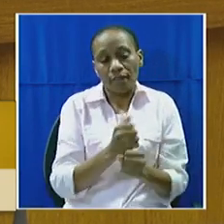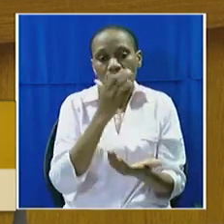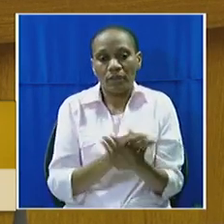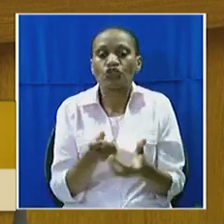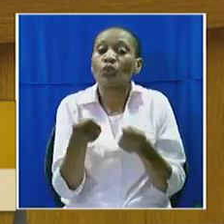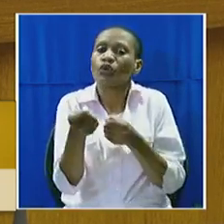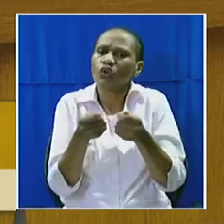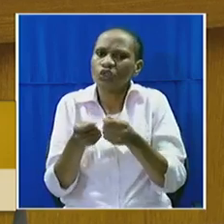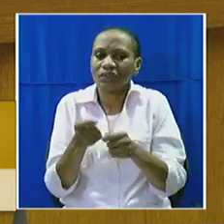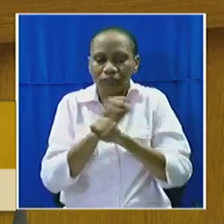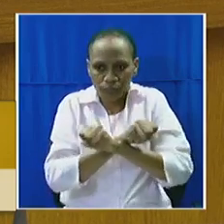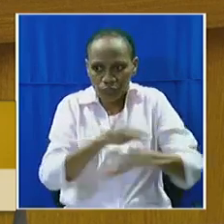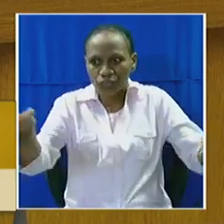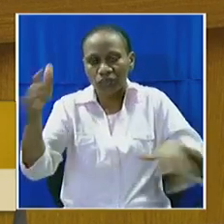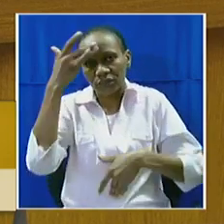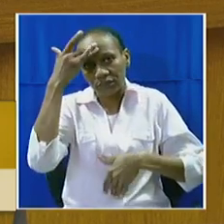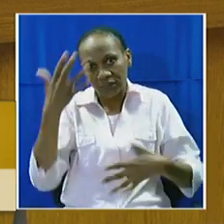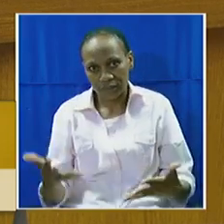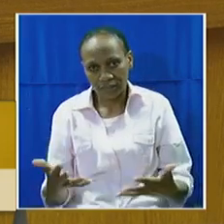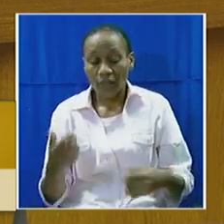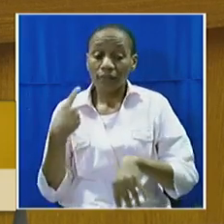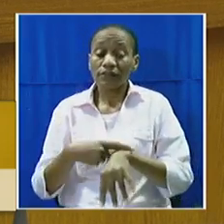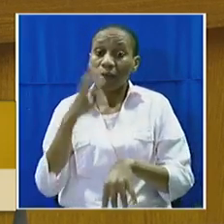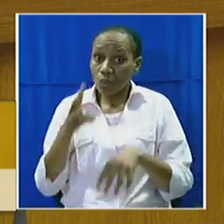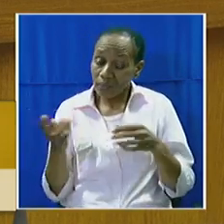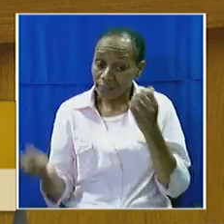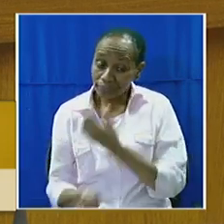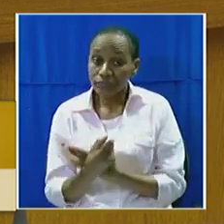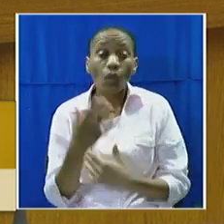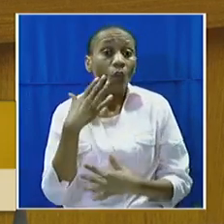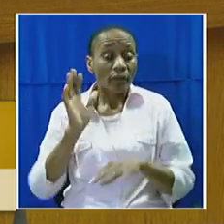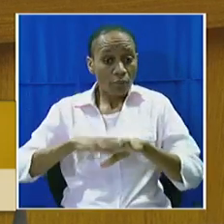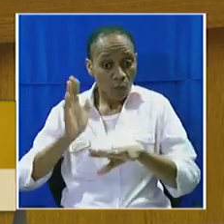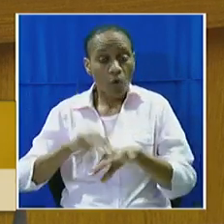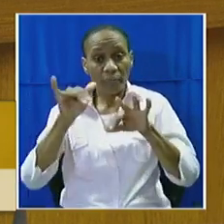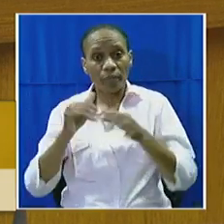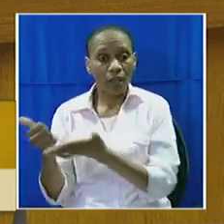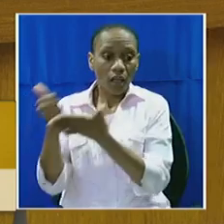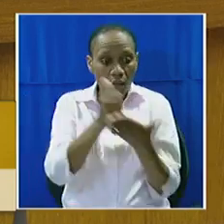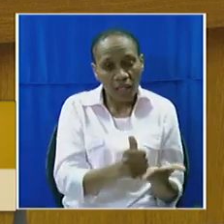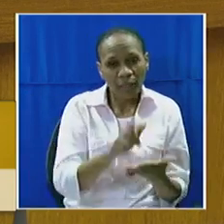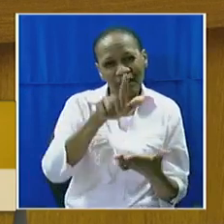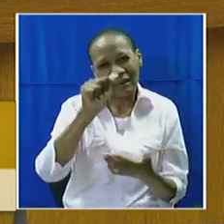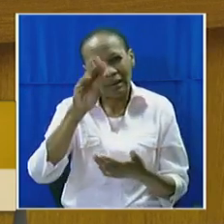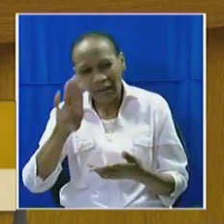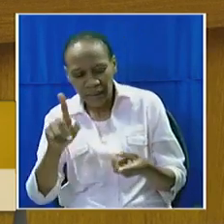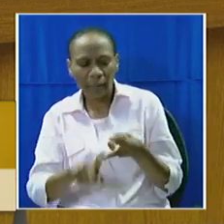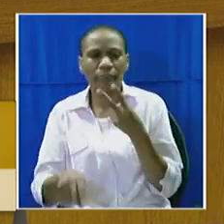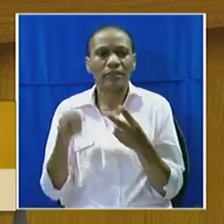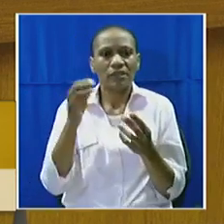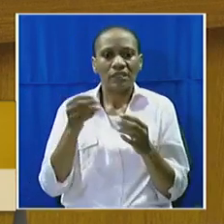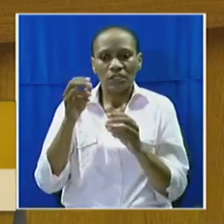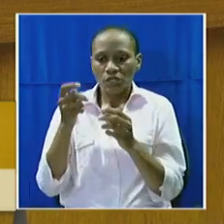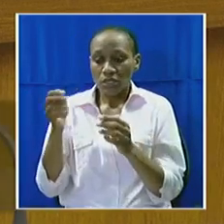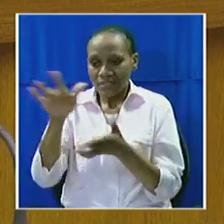of this epidemic. There will come a time where extra capacity is needed, whether it be in laboratories, in isolation